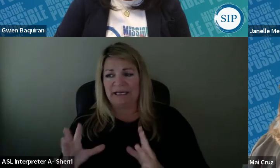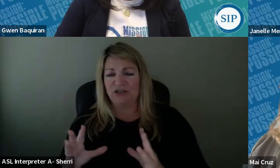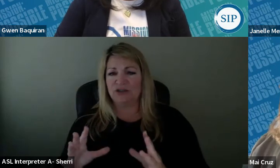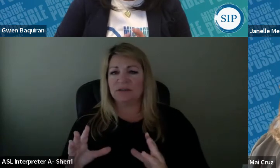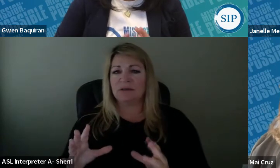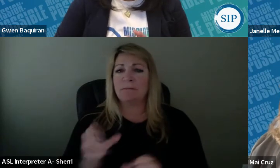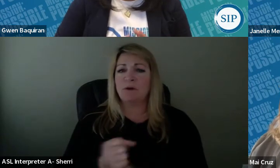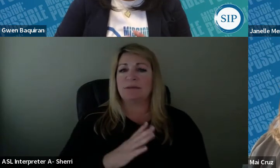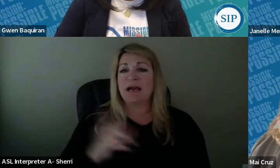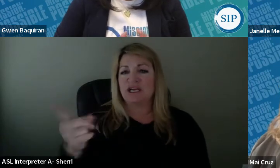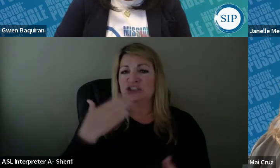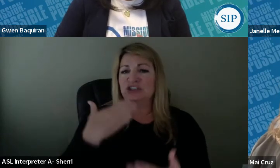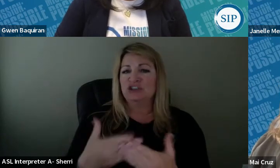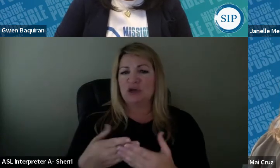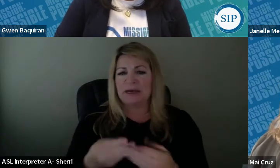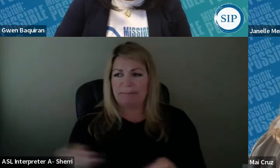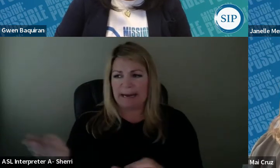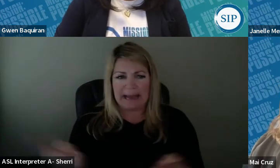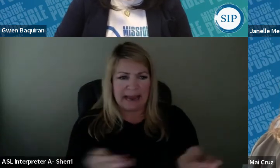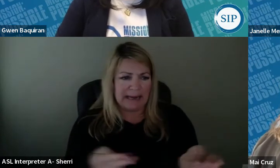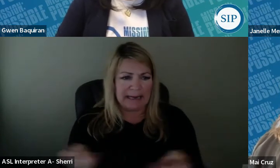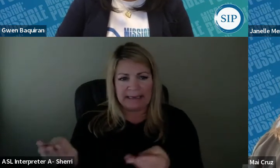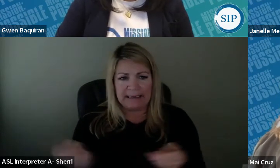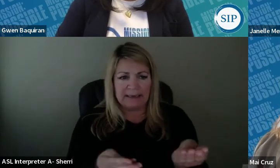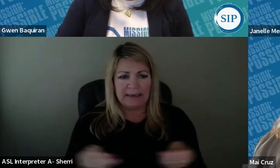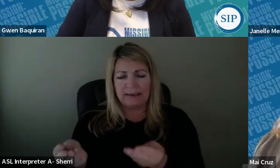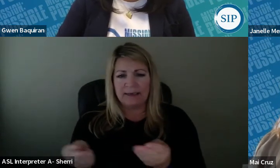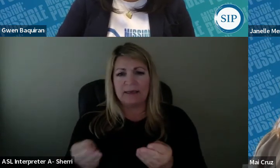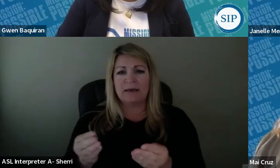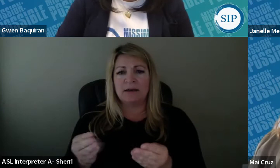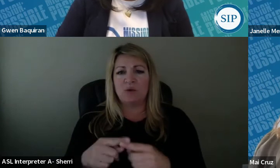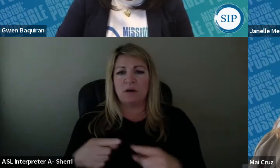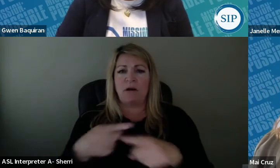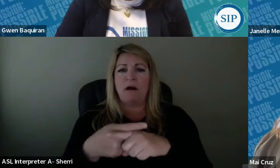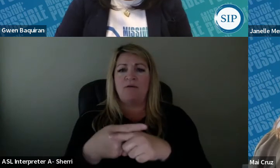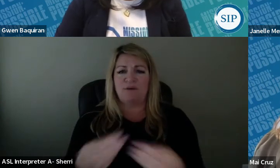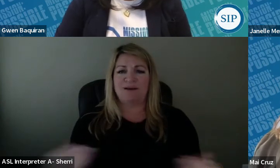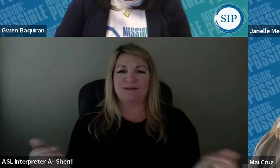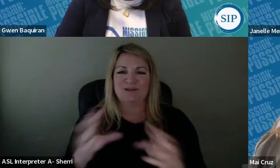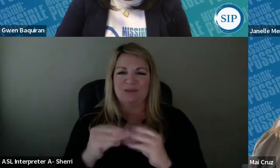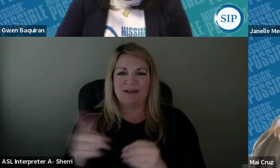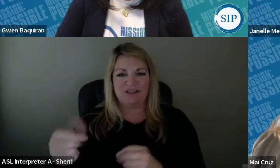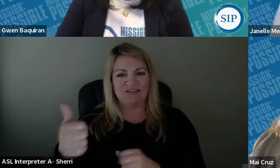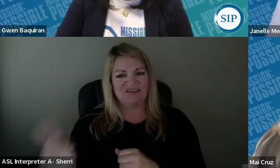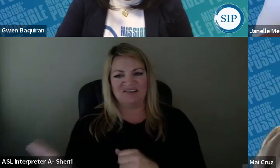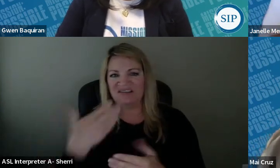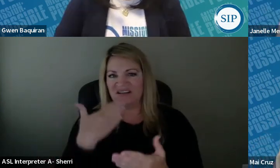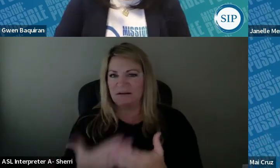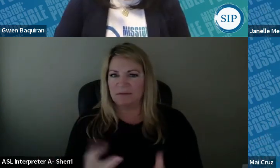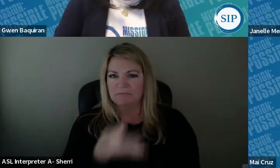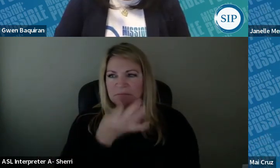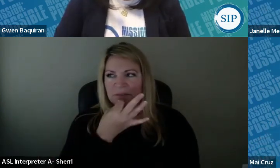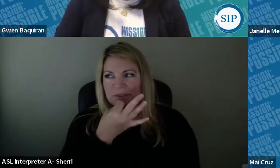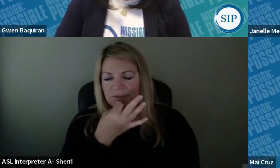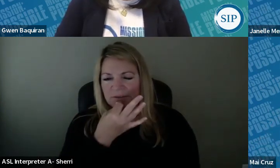She's really good in acting as a mediator during conflict resolution meeting. So to elaborate